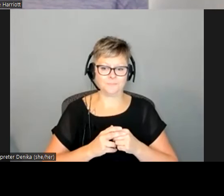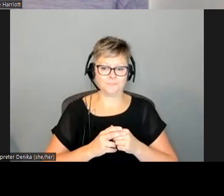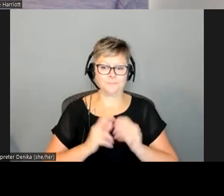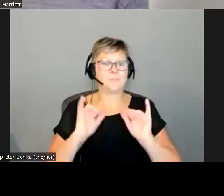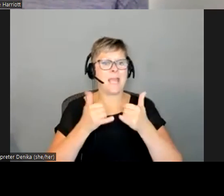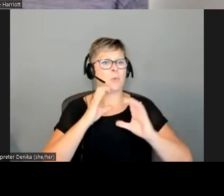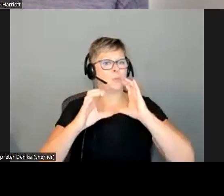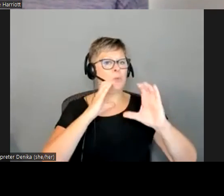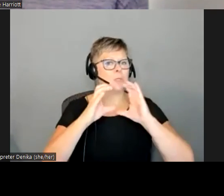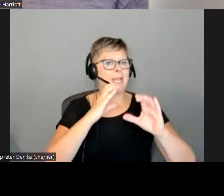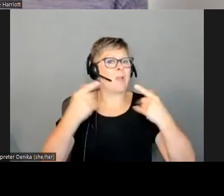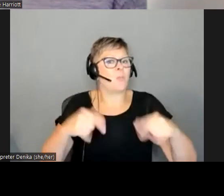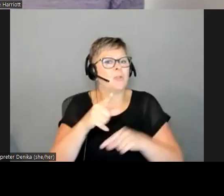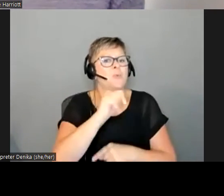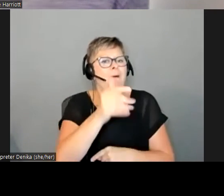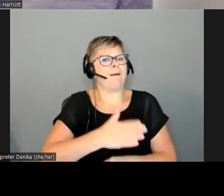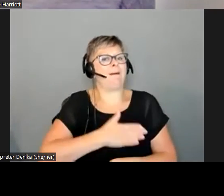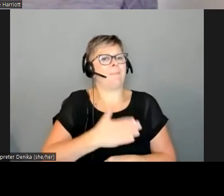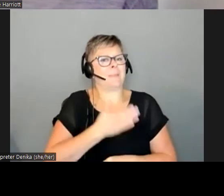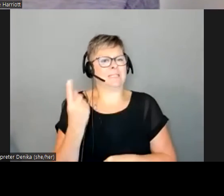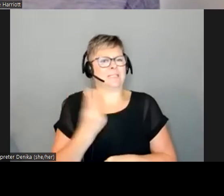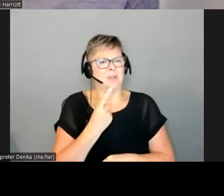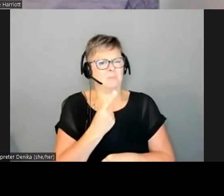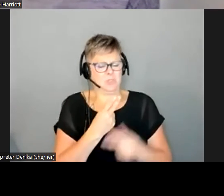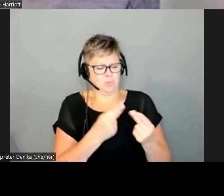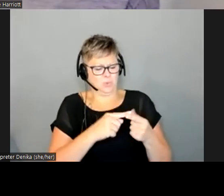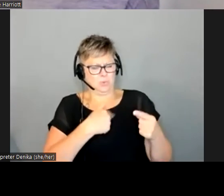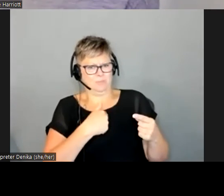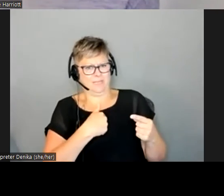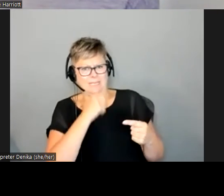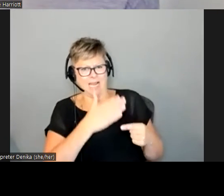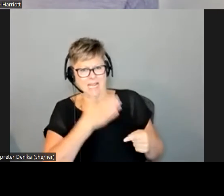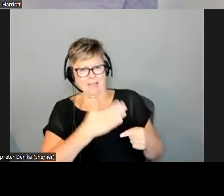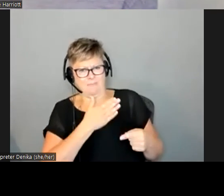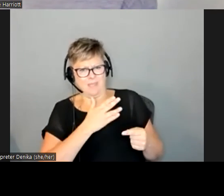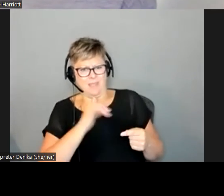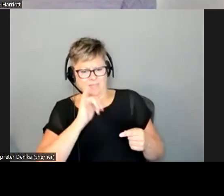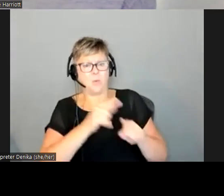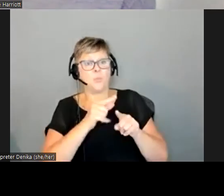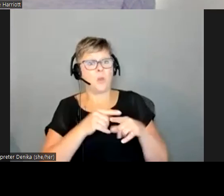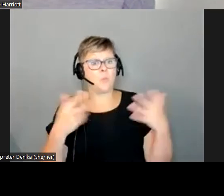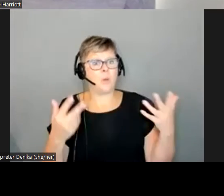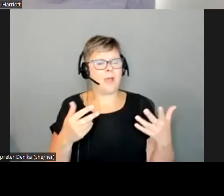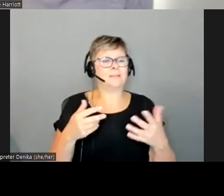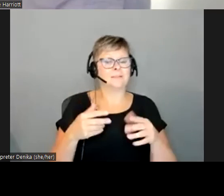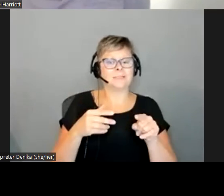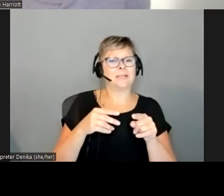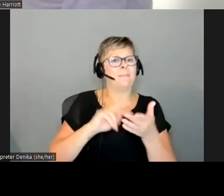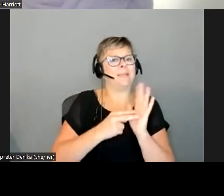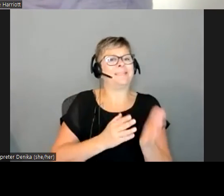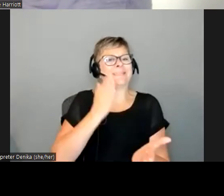you're not happy with something that's been done to you. And one of our words was hotwit, and it means